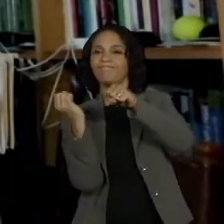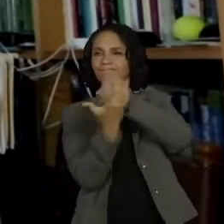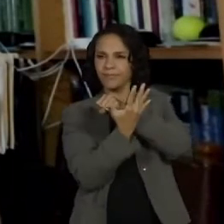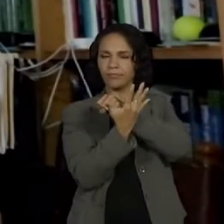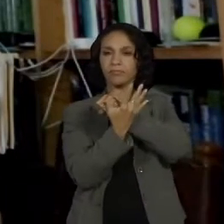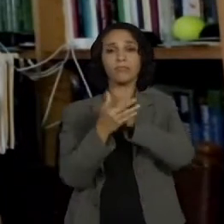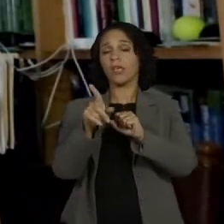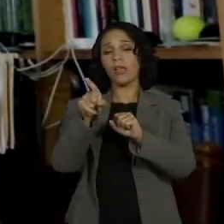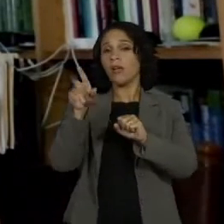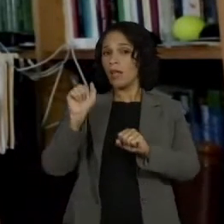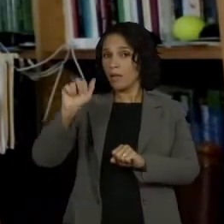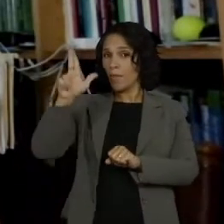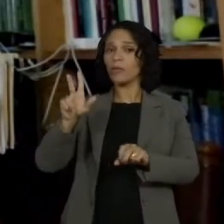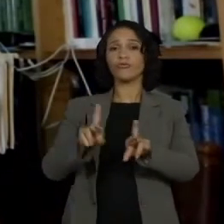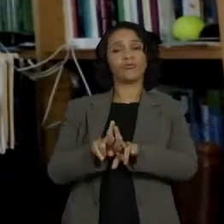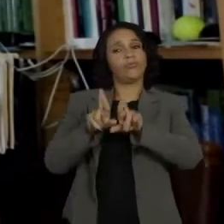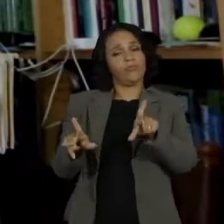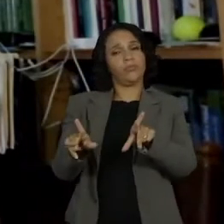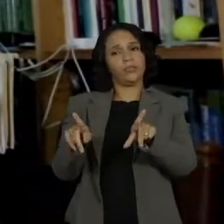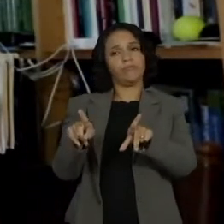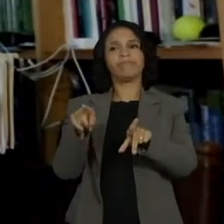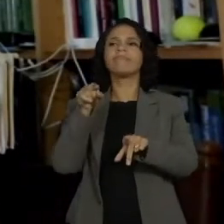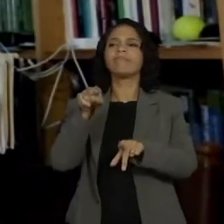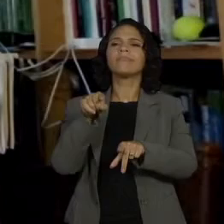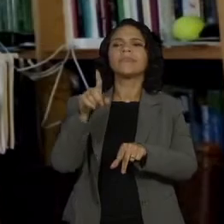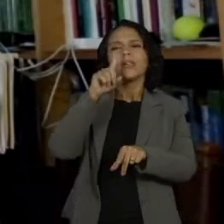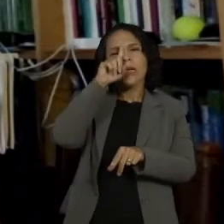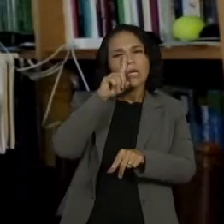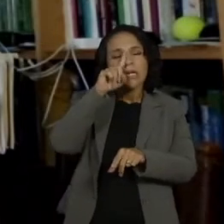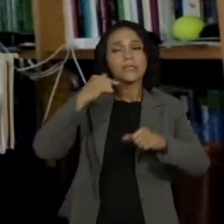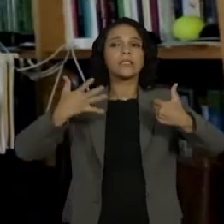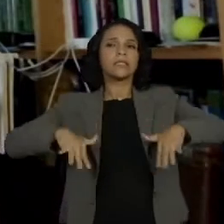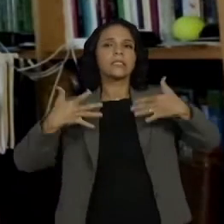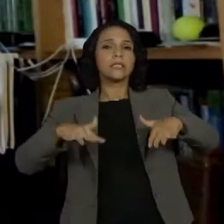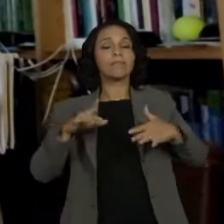it's not as transmissible as that, but it's much more lethal.